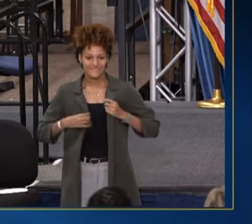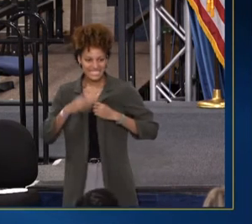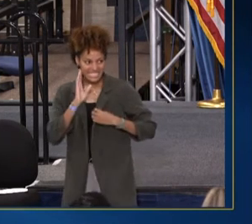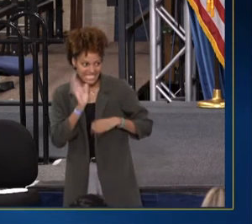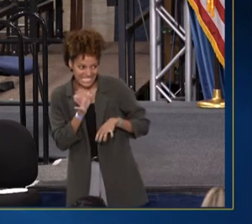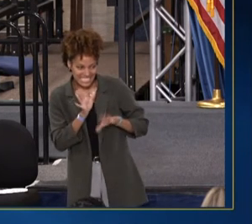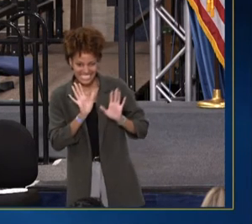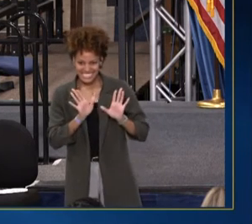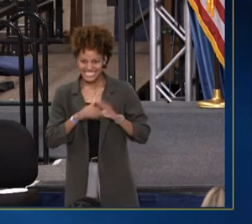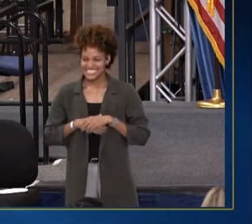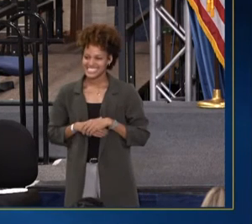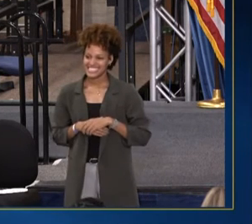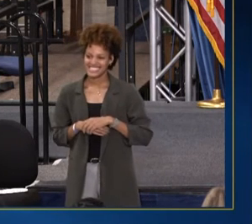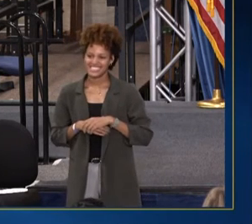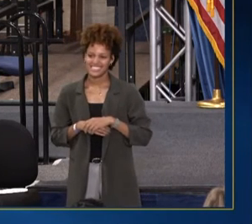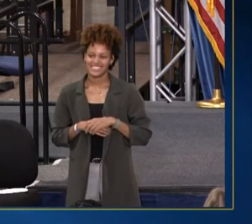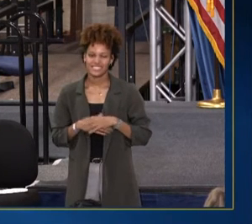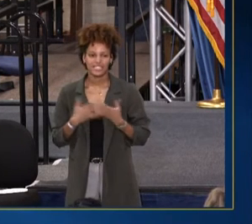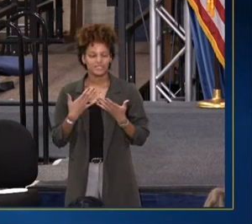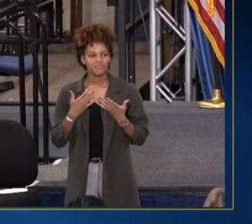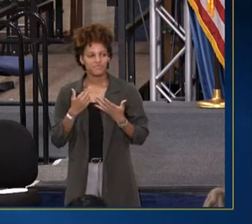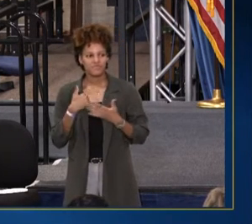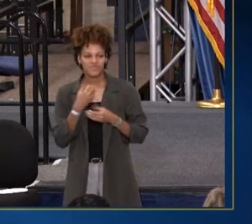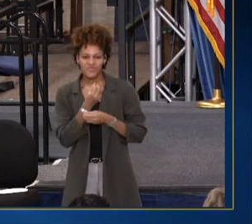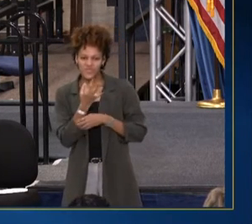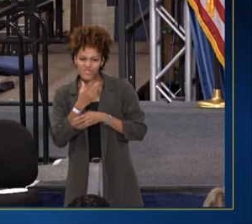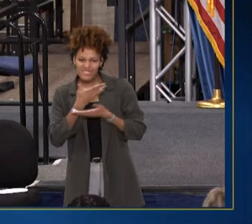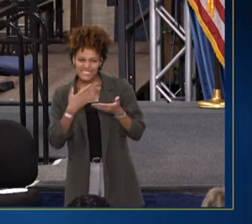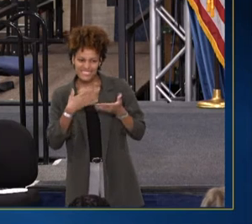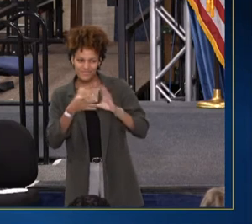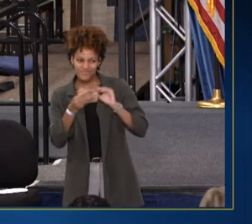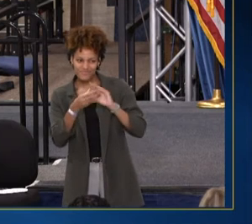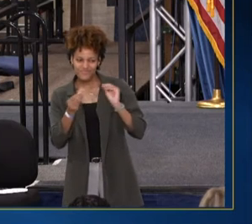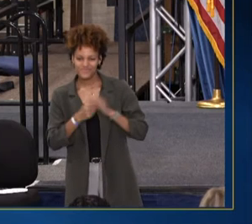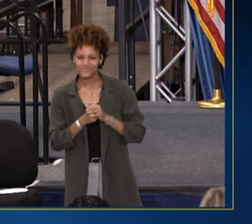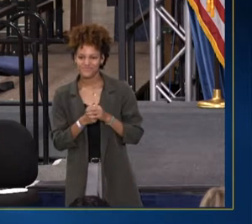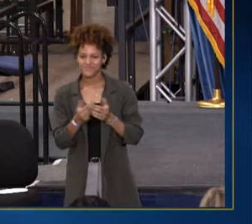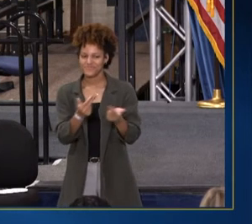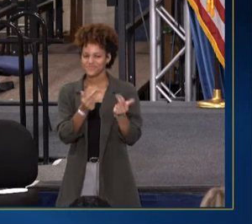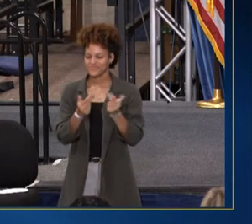Hi. I have a couple of things to say.